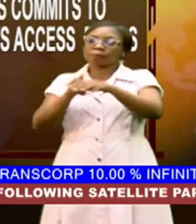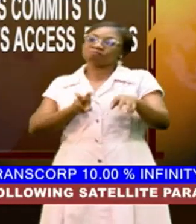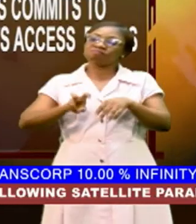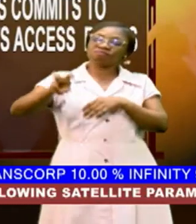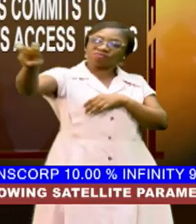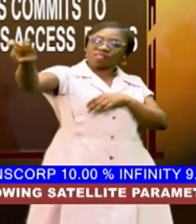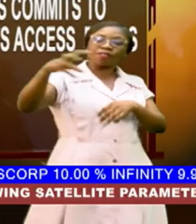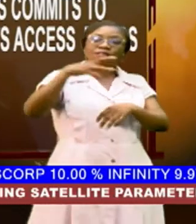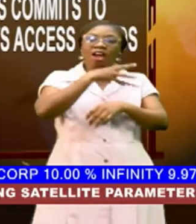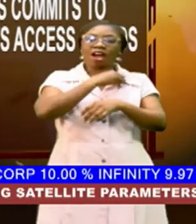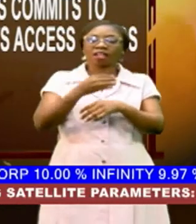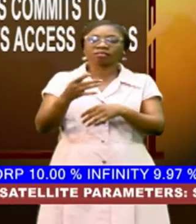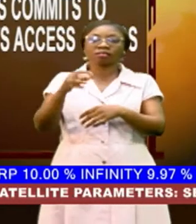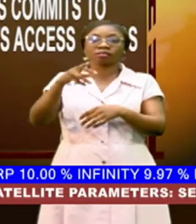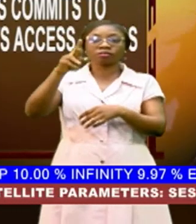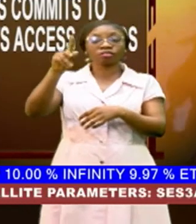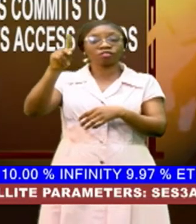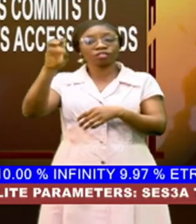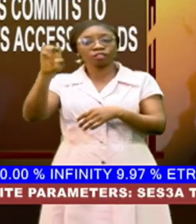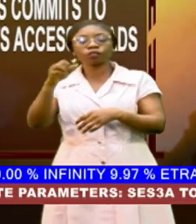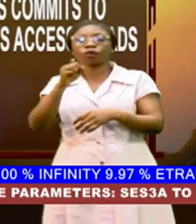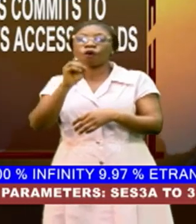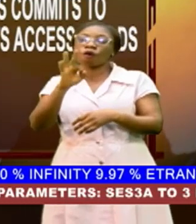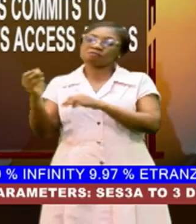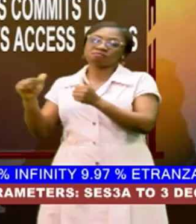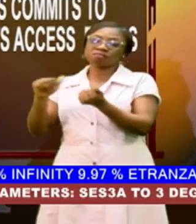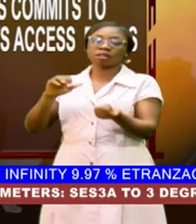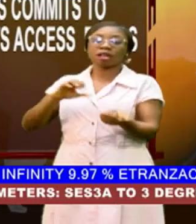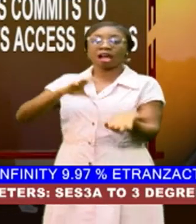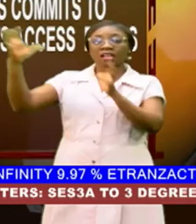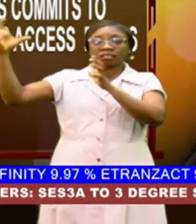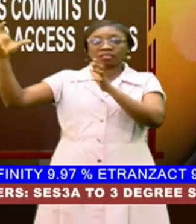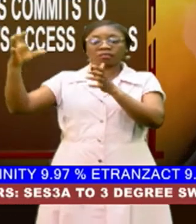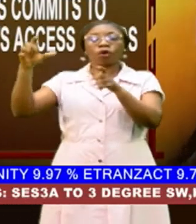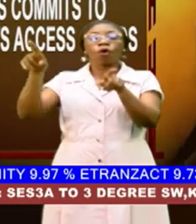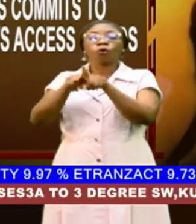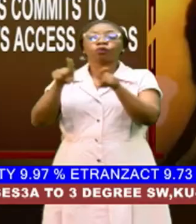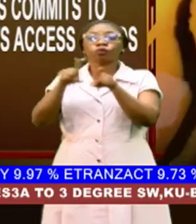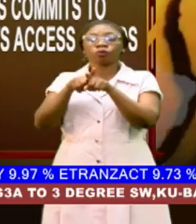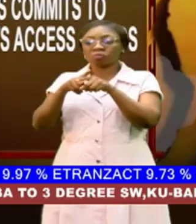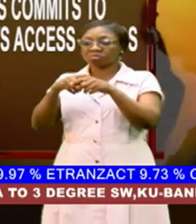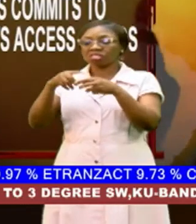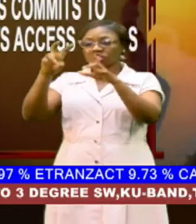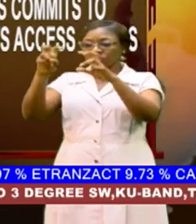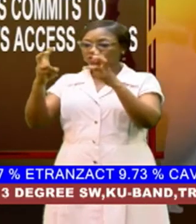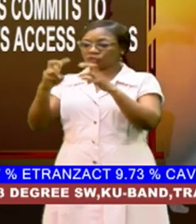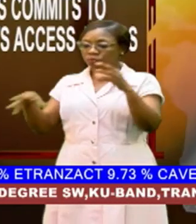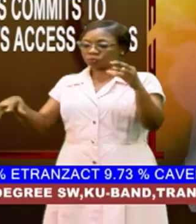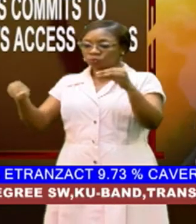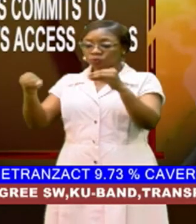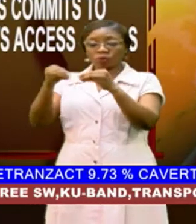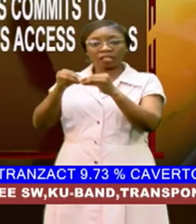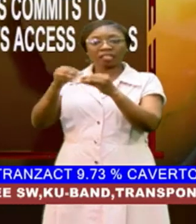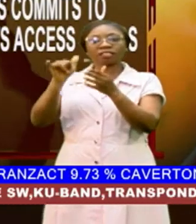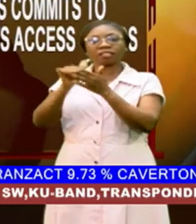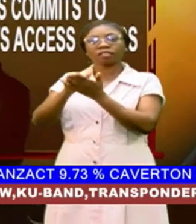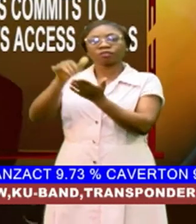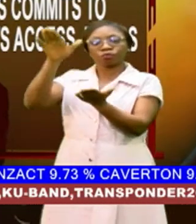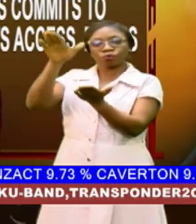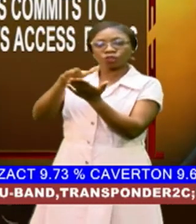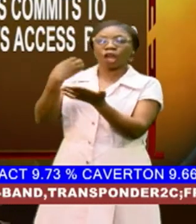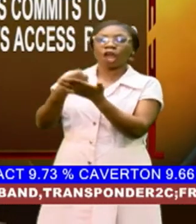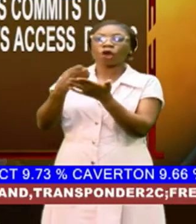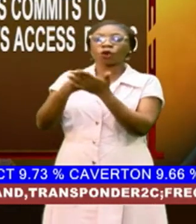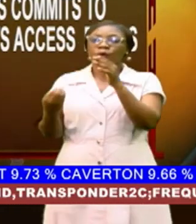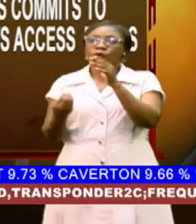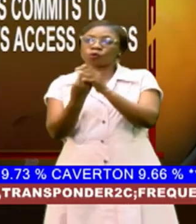heightened risk of accidents, adding that all these issues cumulatively impede national economic growth, discourage